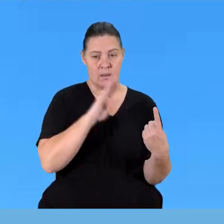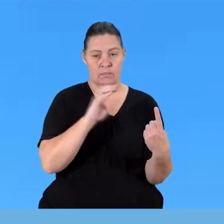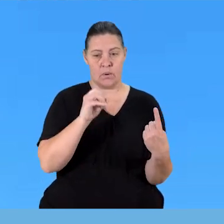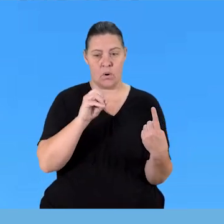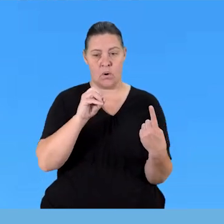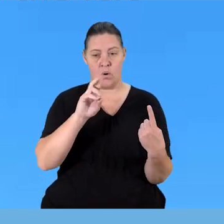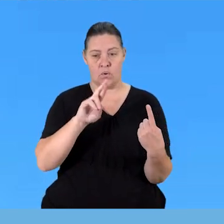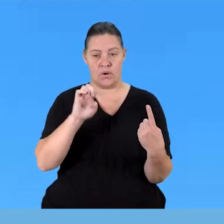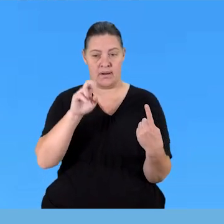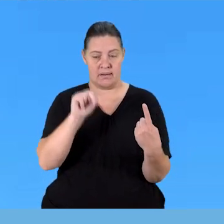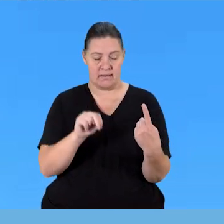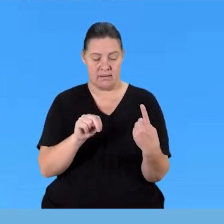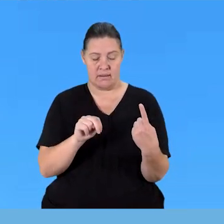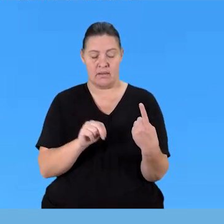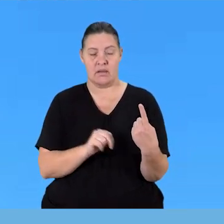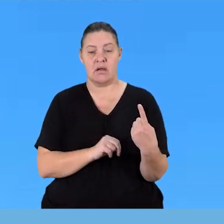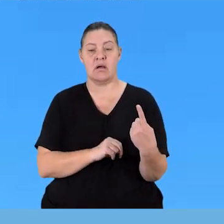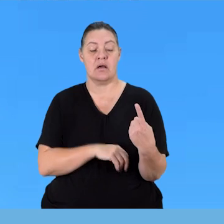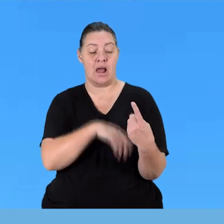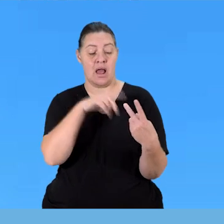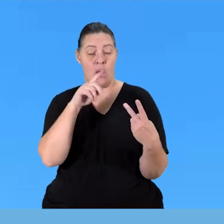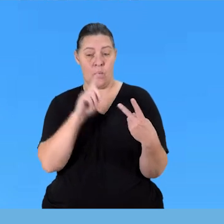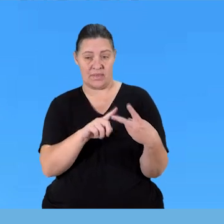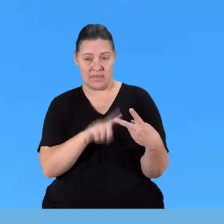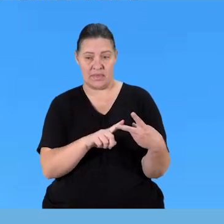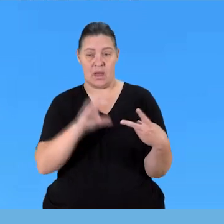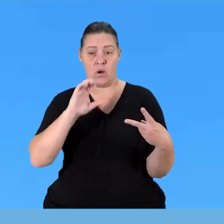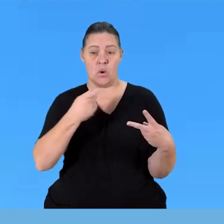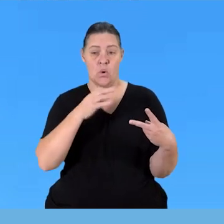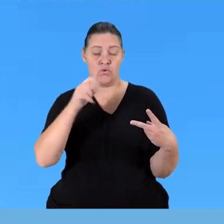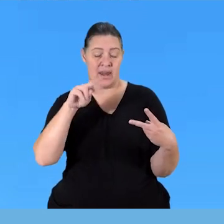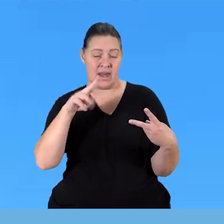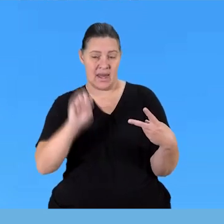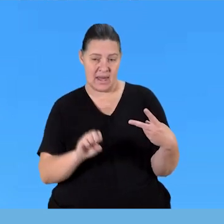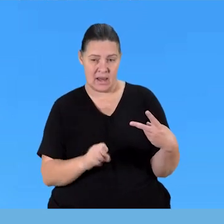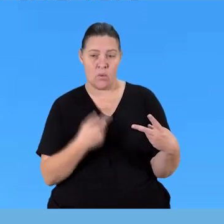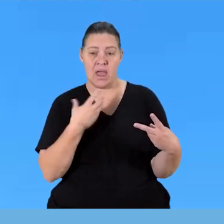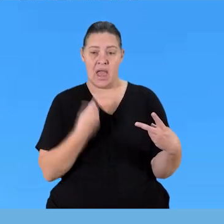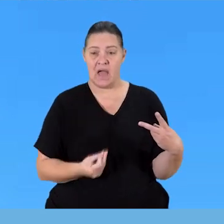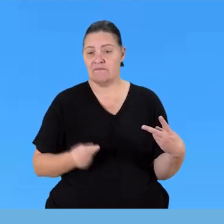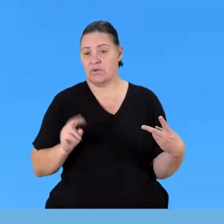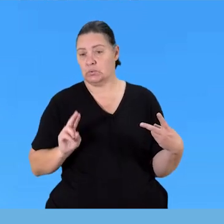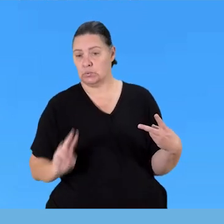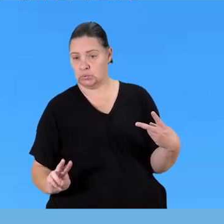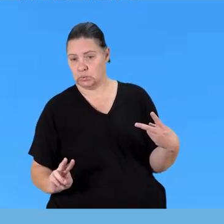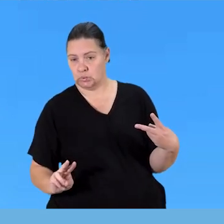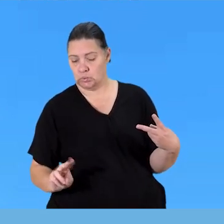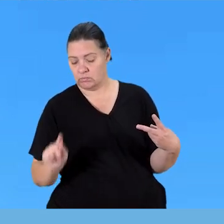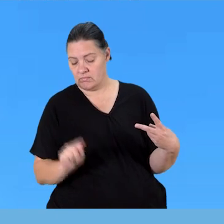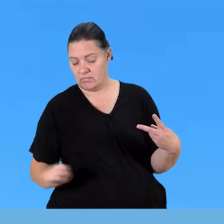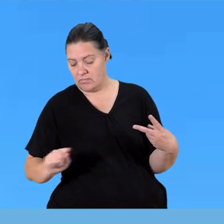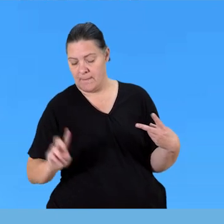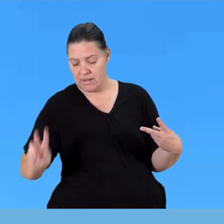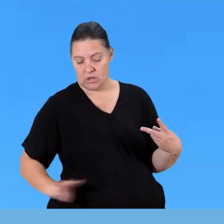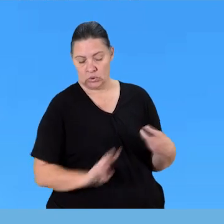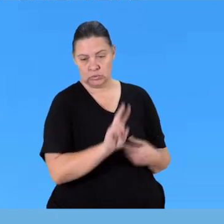And then with the chlorine, remember the subscript, this number here at the bottom or below the chemical symbol shows how many atoms of that particular